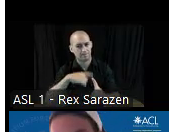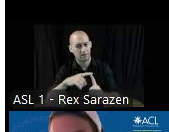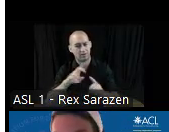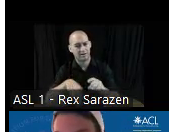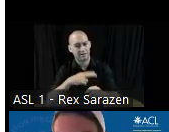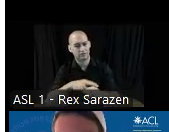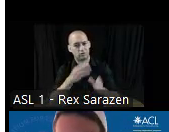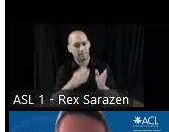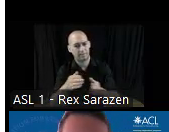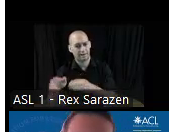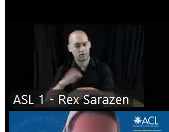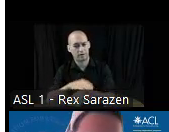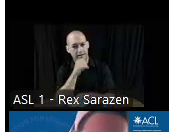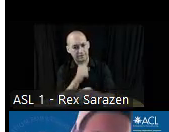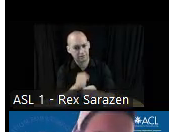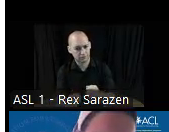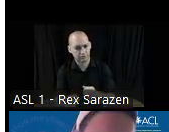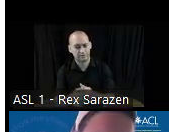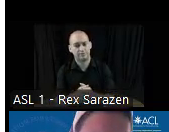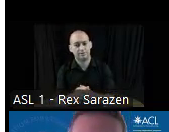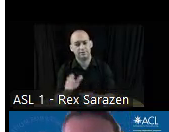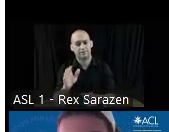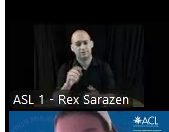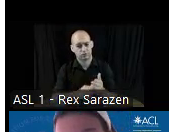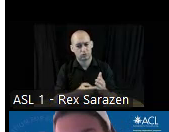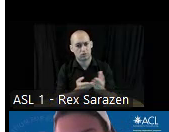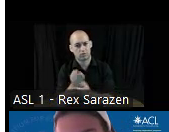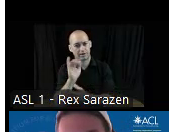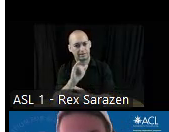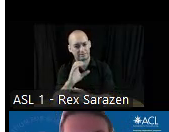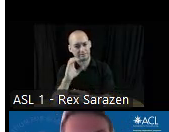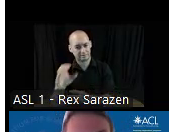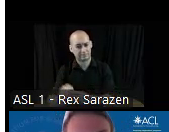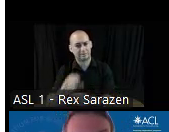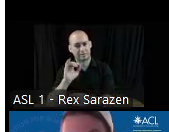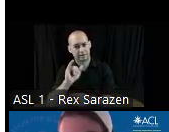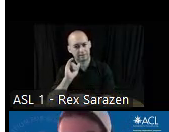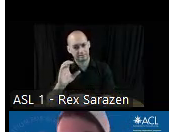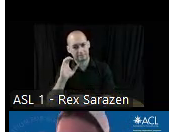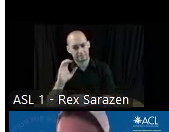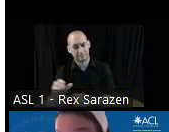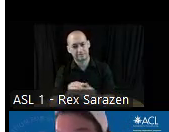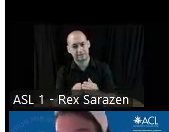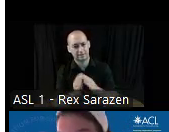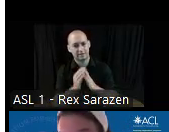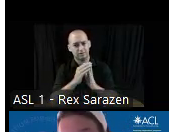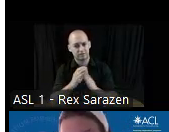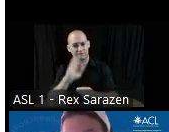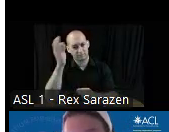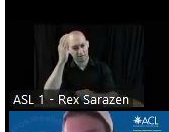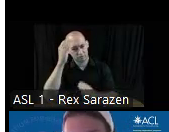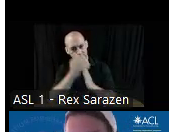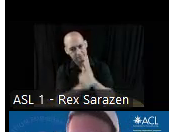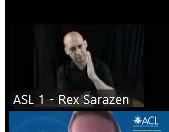on aging began through the ICC, and the ICC leveraging federal expertise per